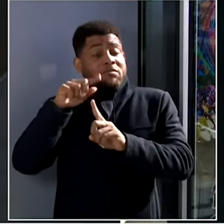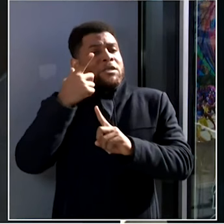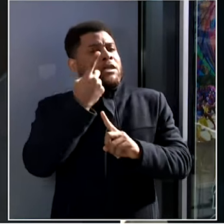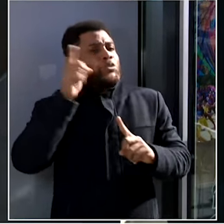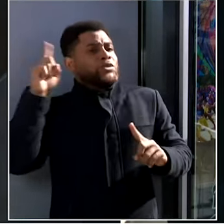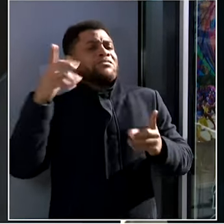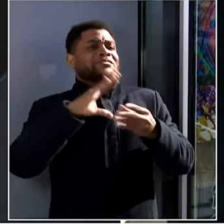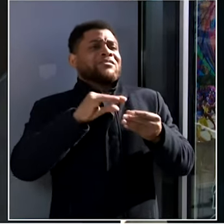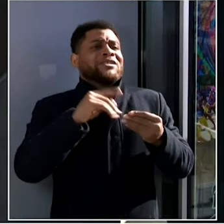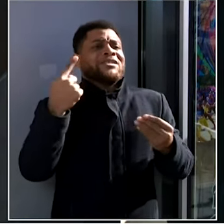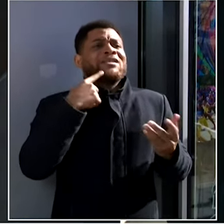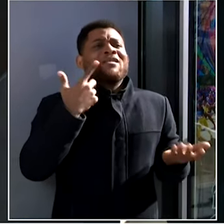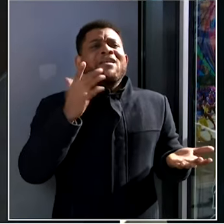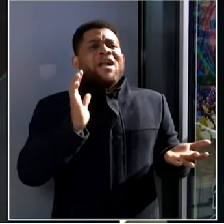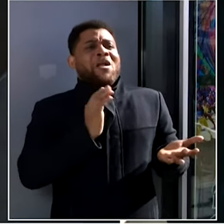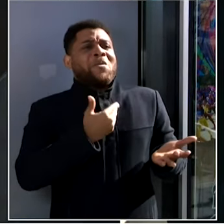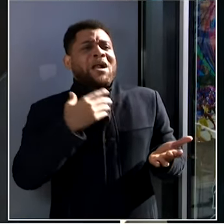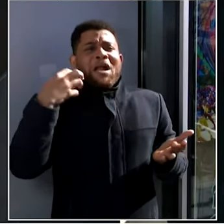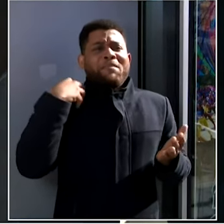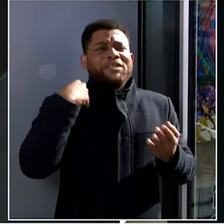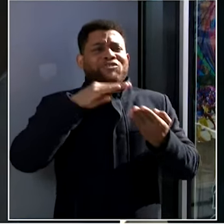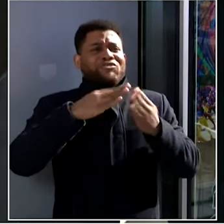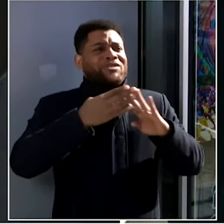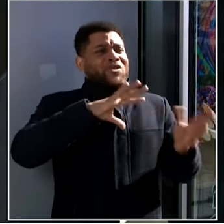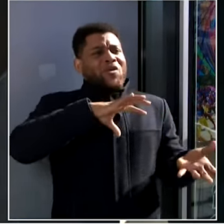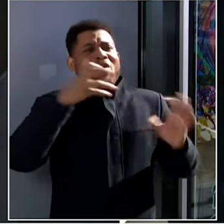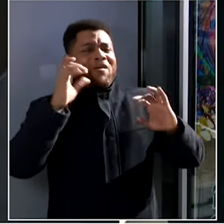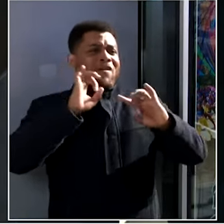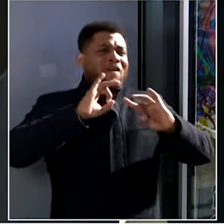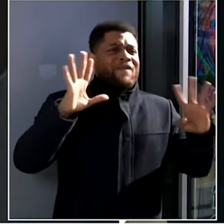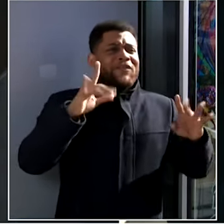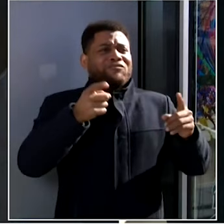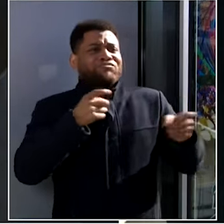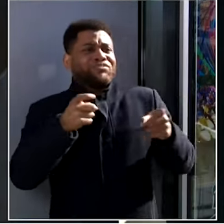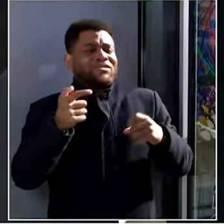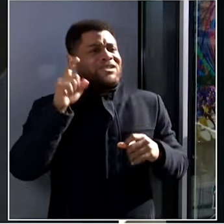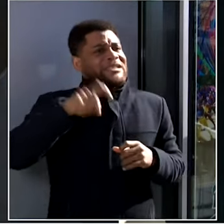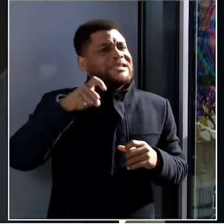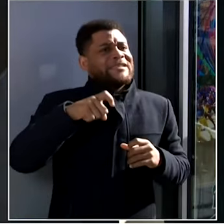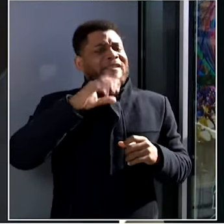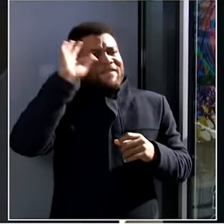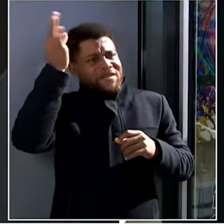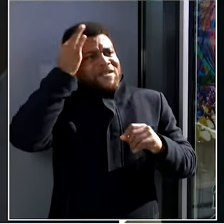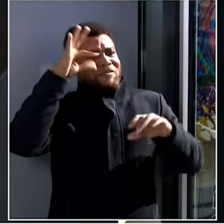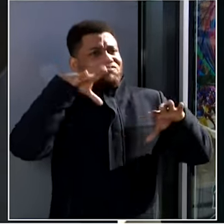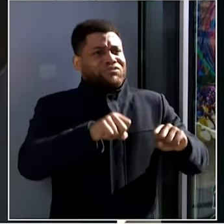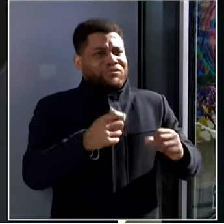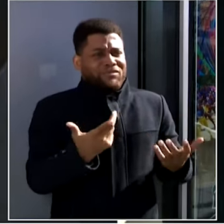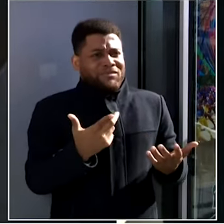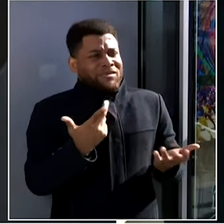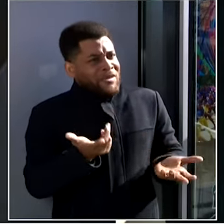horribly run capital." Mayor, you seem to have made progress with House Republicans recently, especially in light of the new criminal